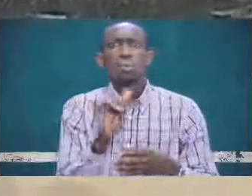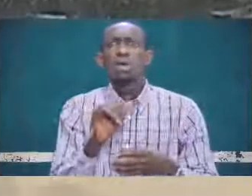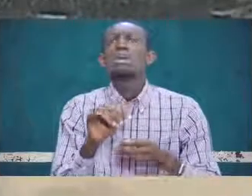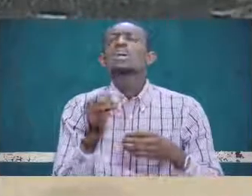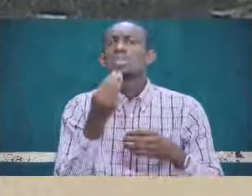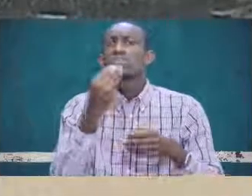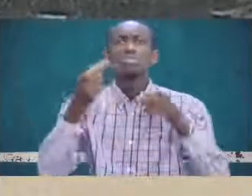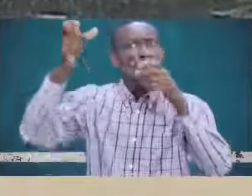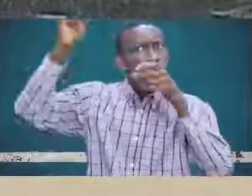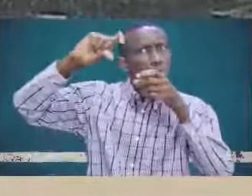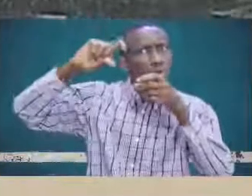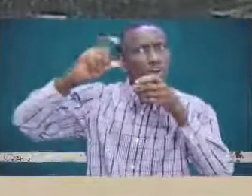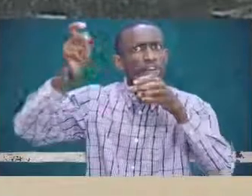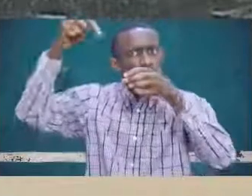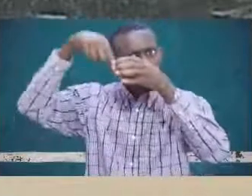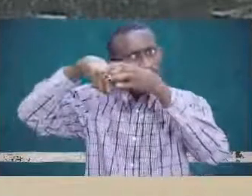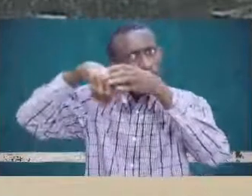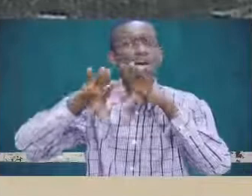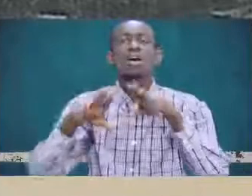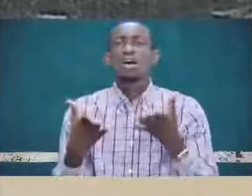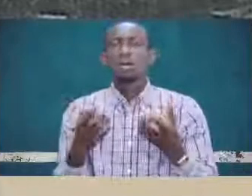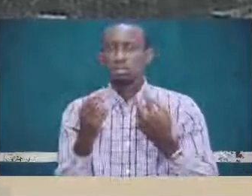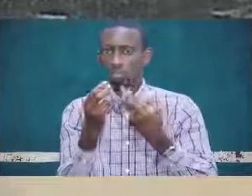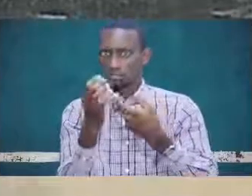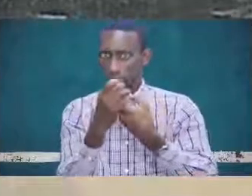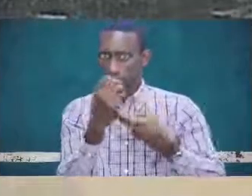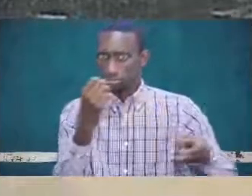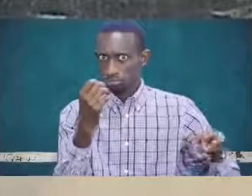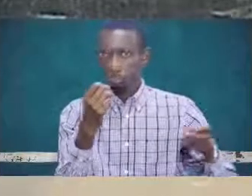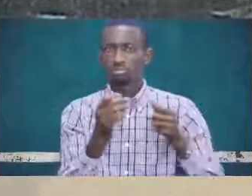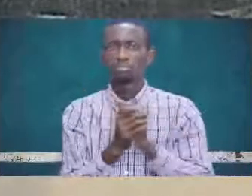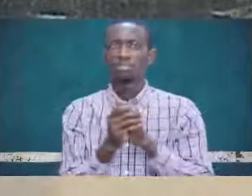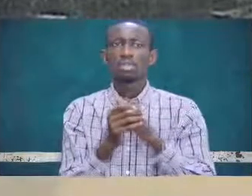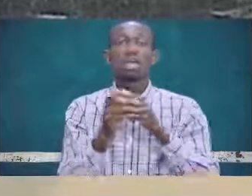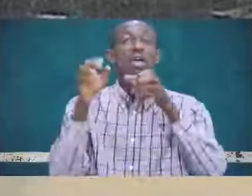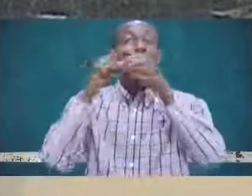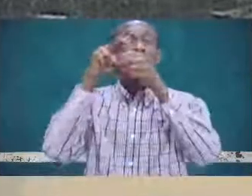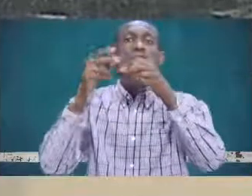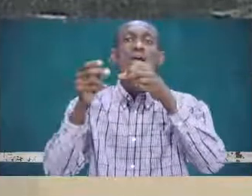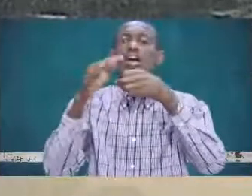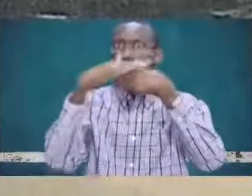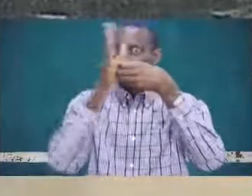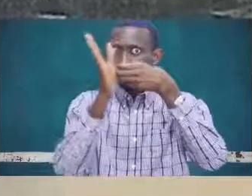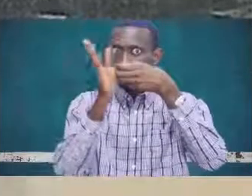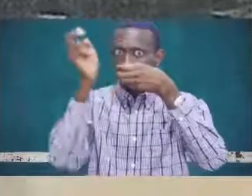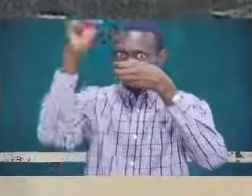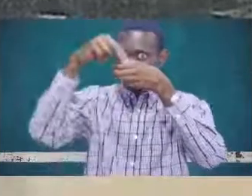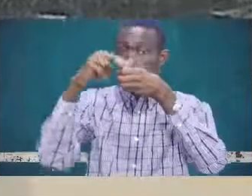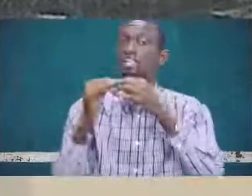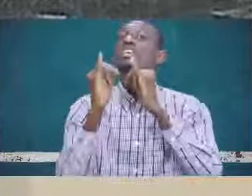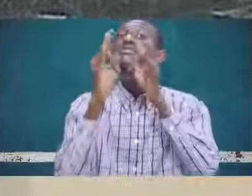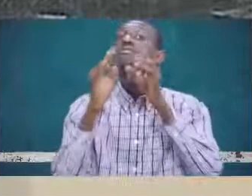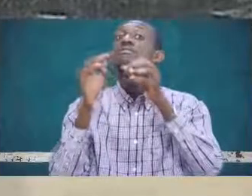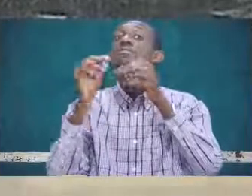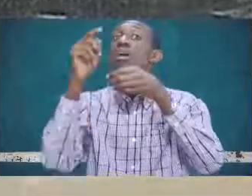stomach and exiting the stomach. These are normally two sphincter muscles. This one opens, and once this one opens, this one closes. They